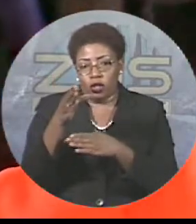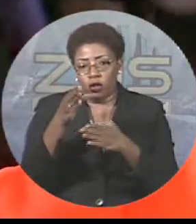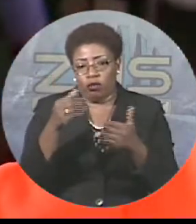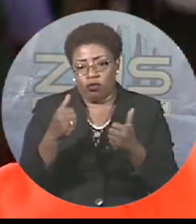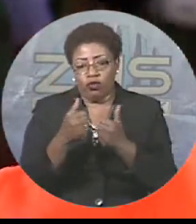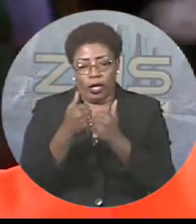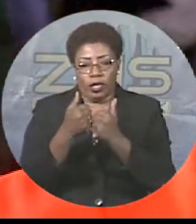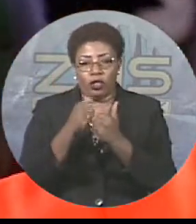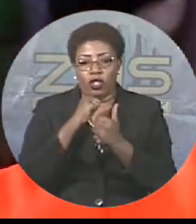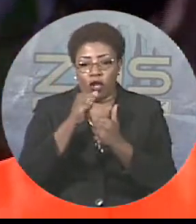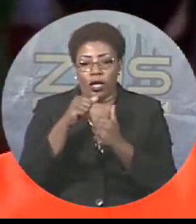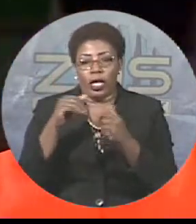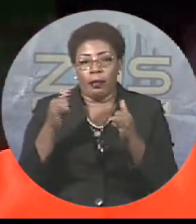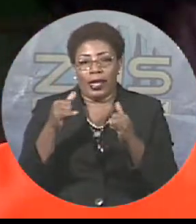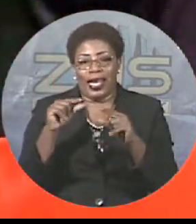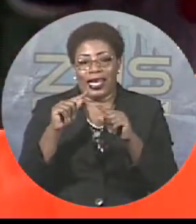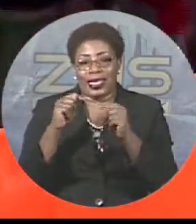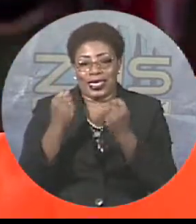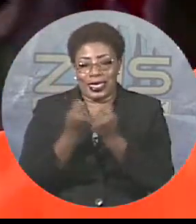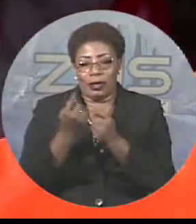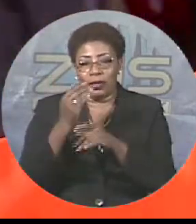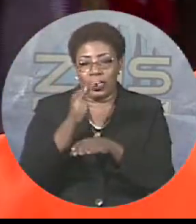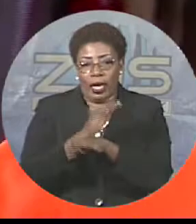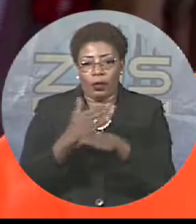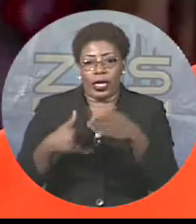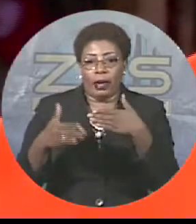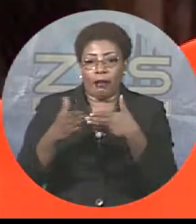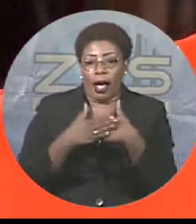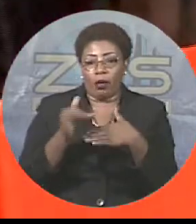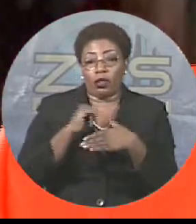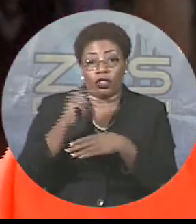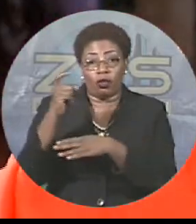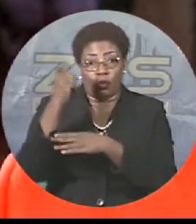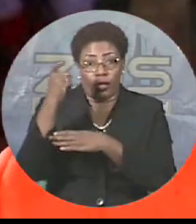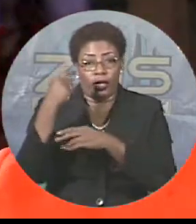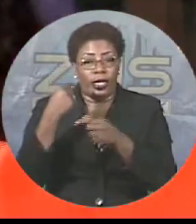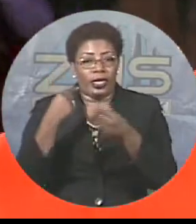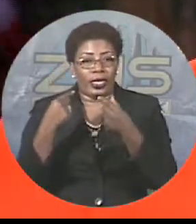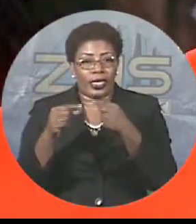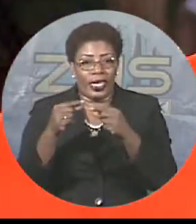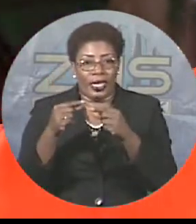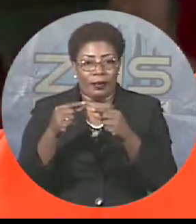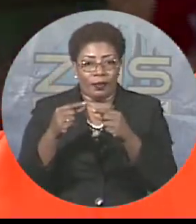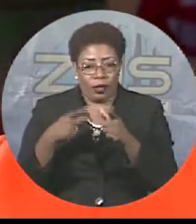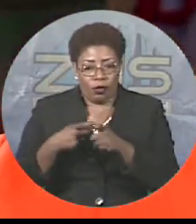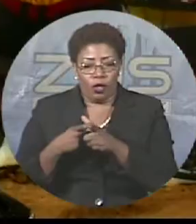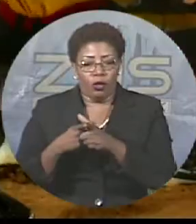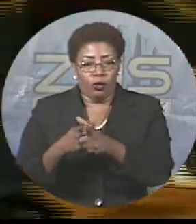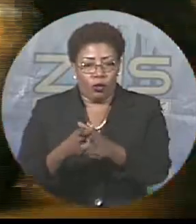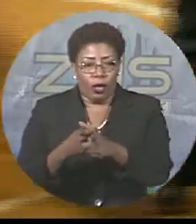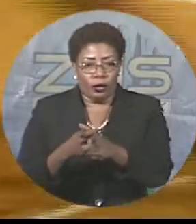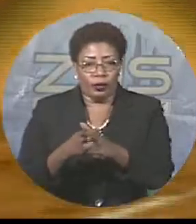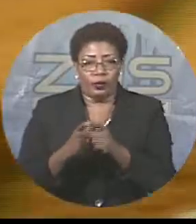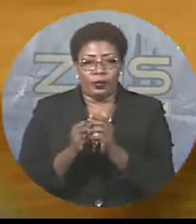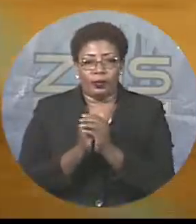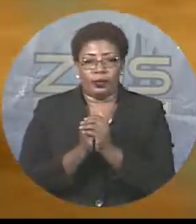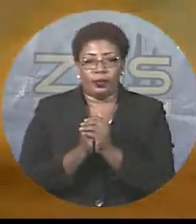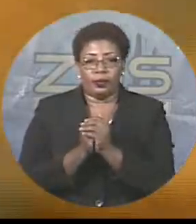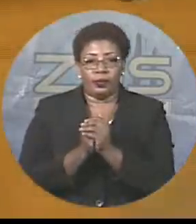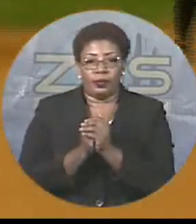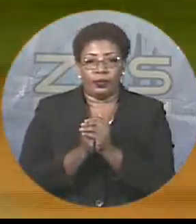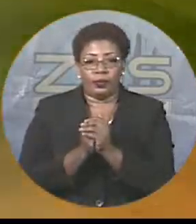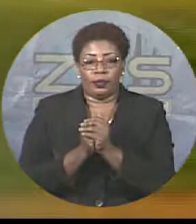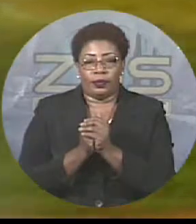we didn't play as a team tonight. I mean, we came back, we should have won the game. Then it came down to base running, we ran the bases dumb. Reporting for ZNS Total